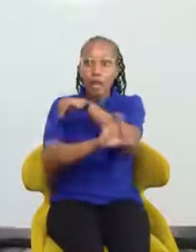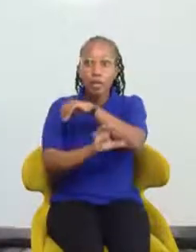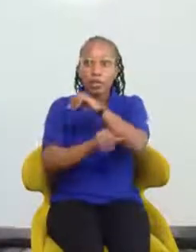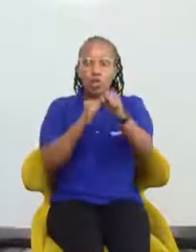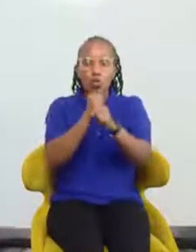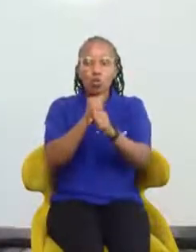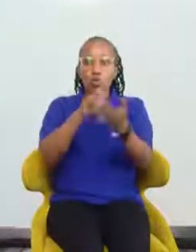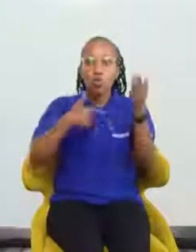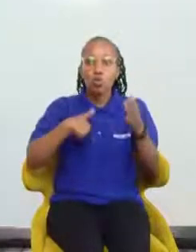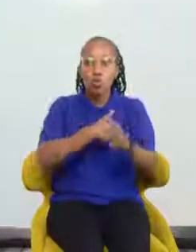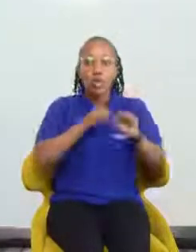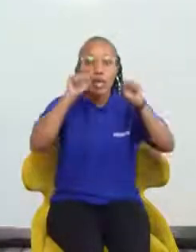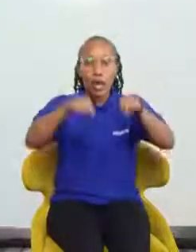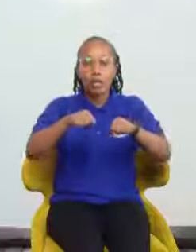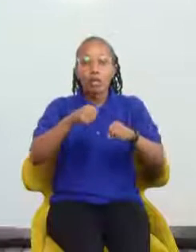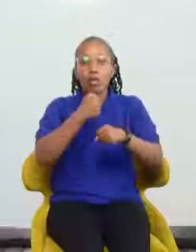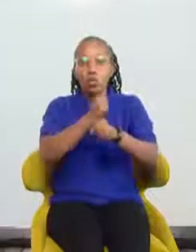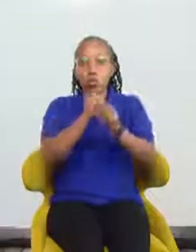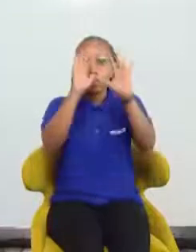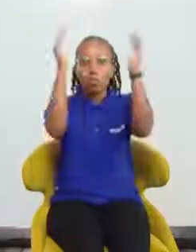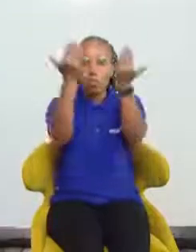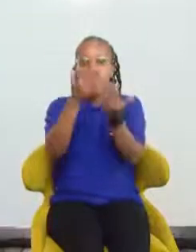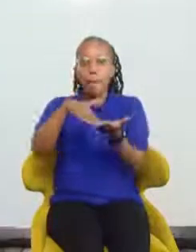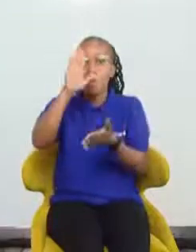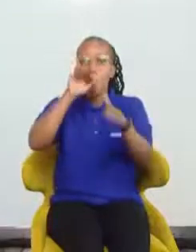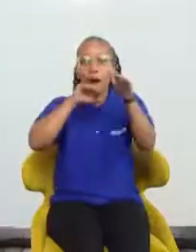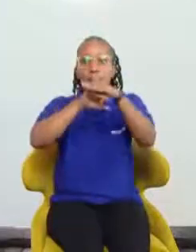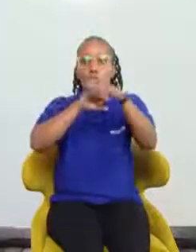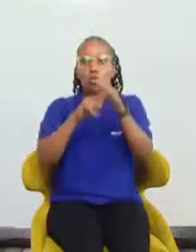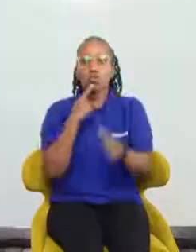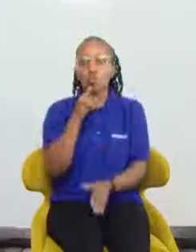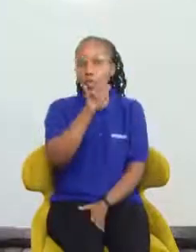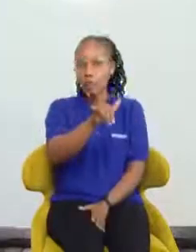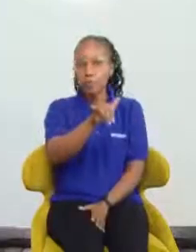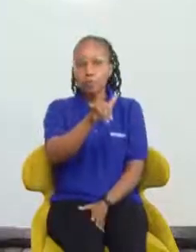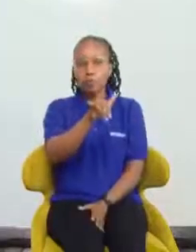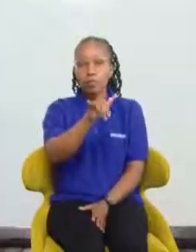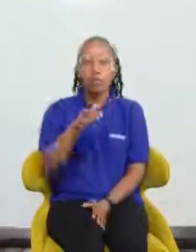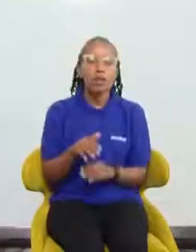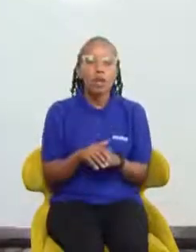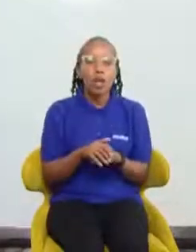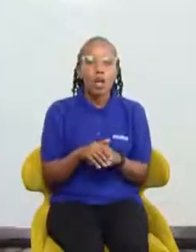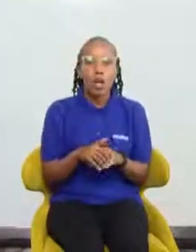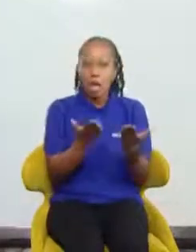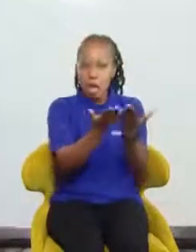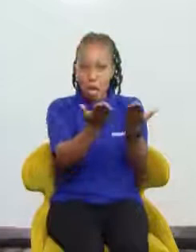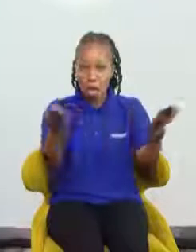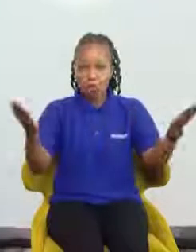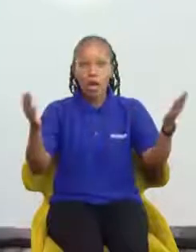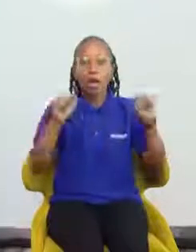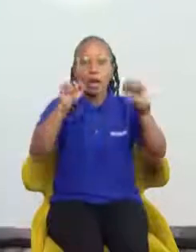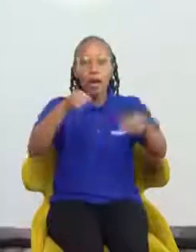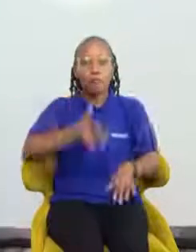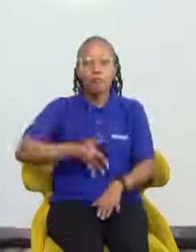know, to make the world barrier-free, more accessible, so that everyone can feel